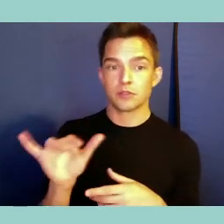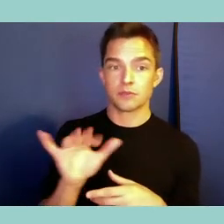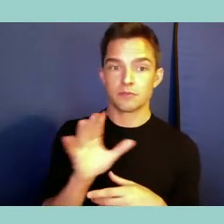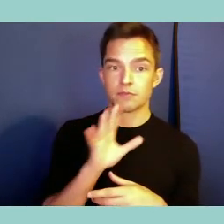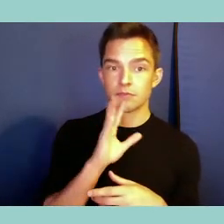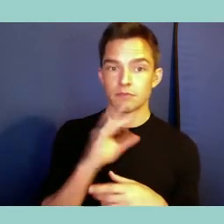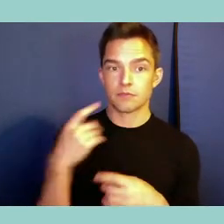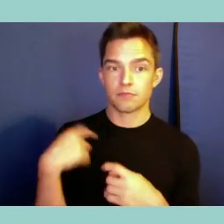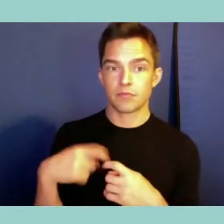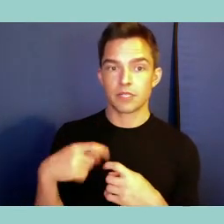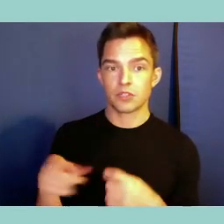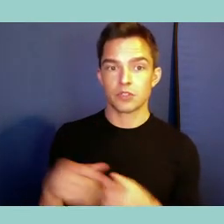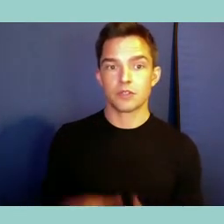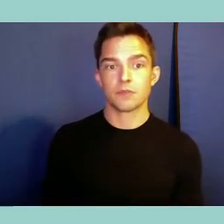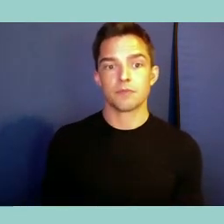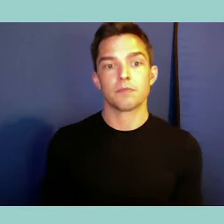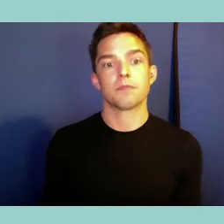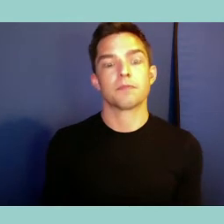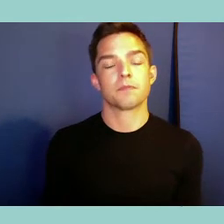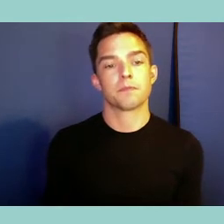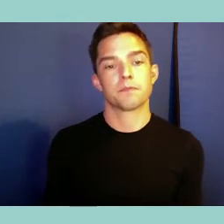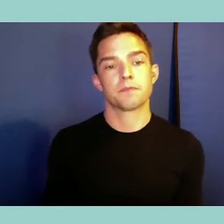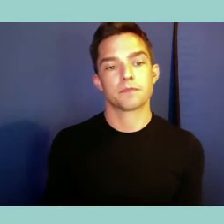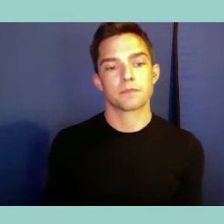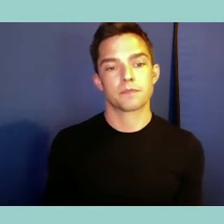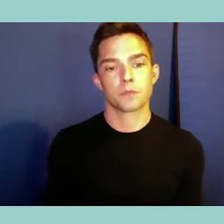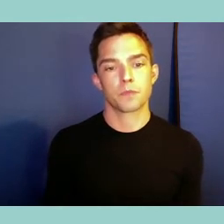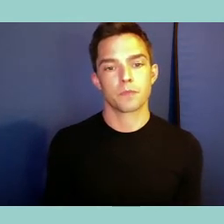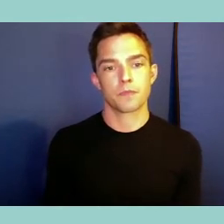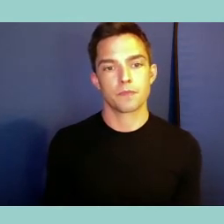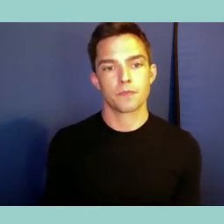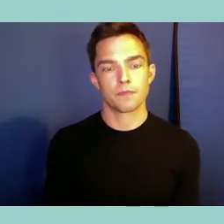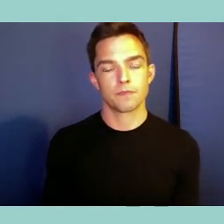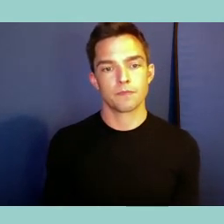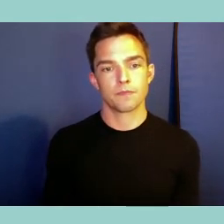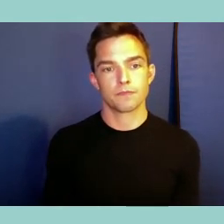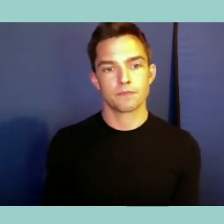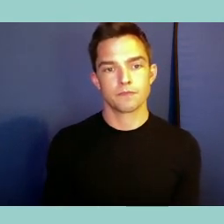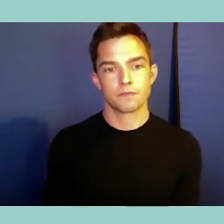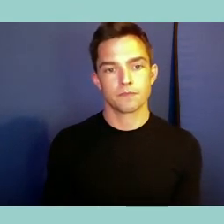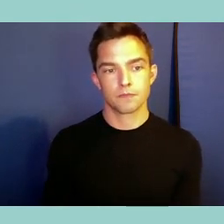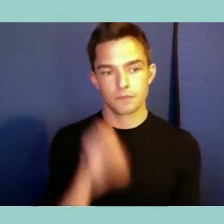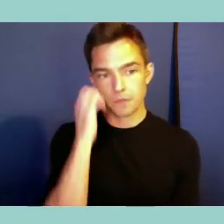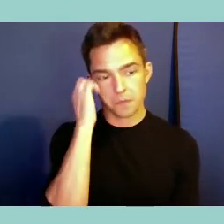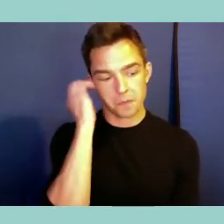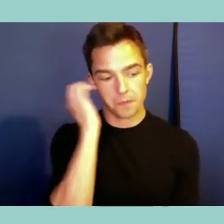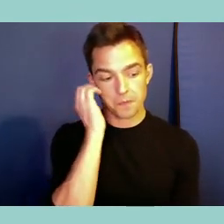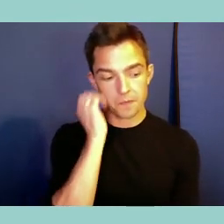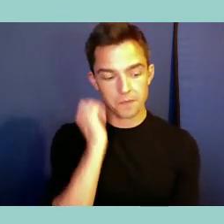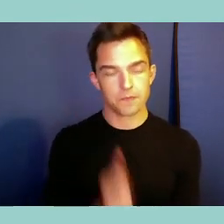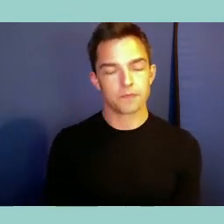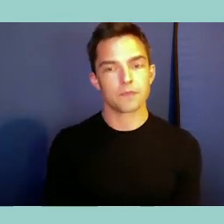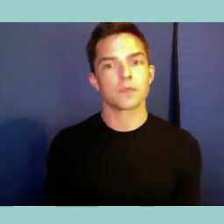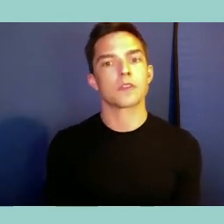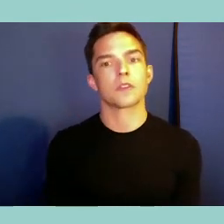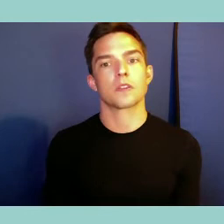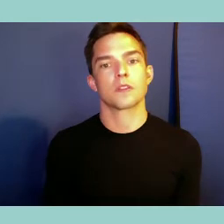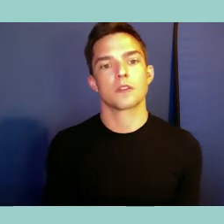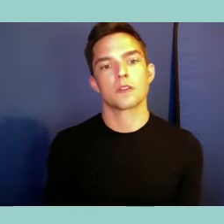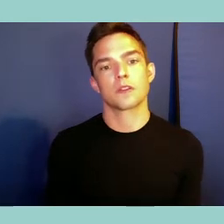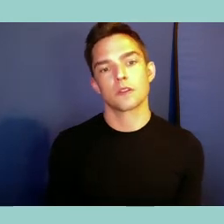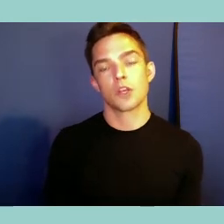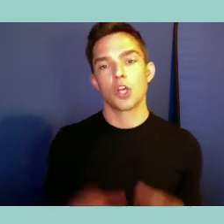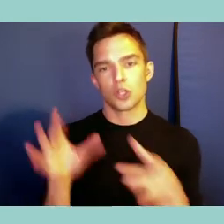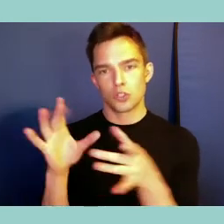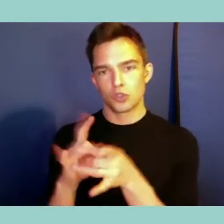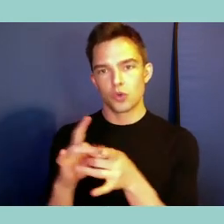Yulika. Te invito a un espacio sagrado. Te invito a rezar conmigo. Join us in